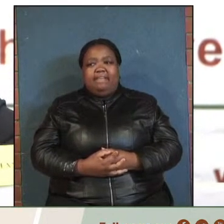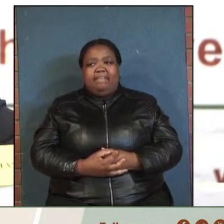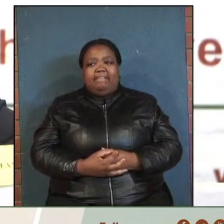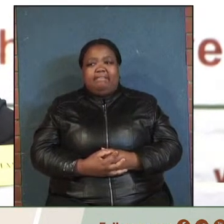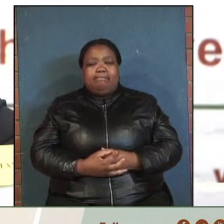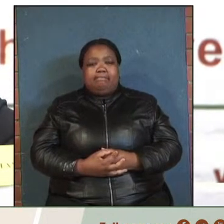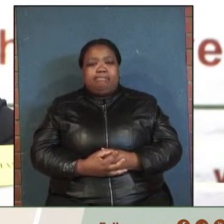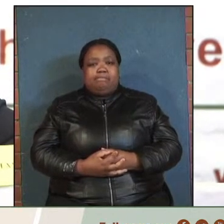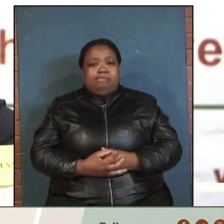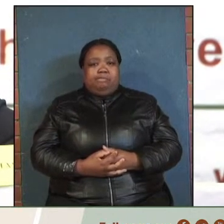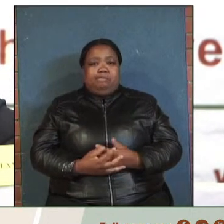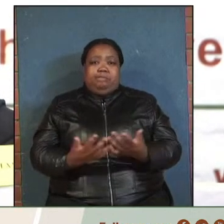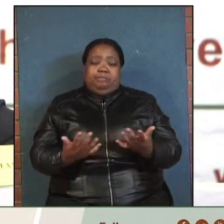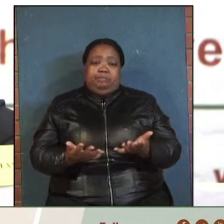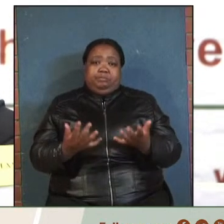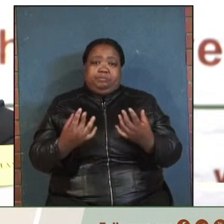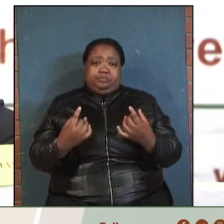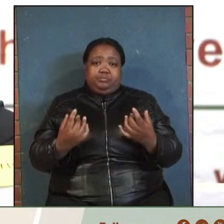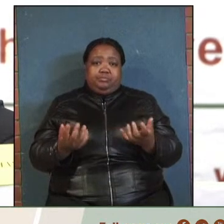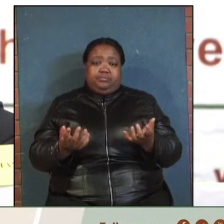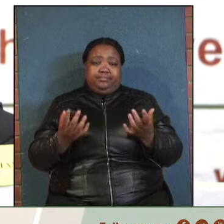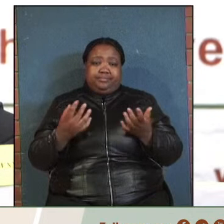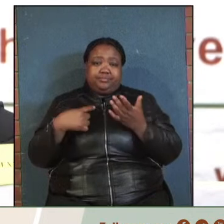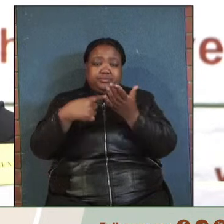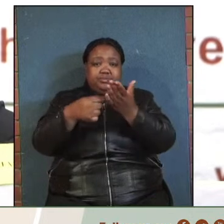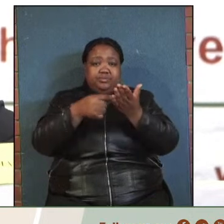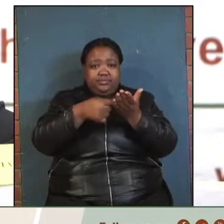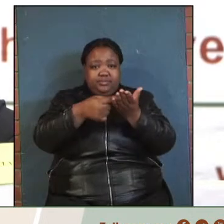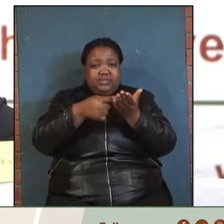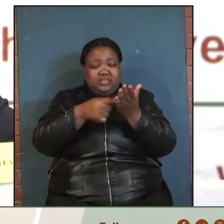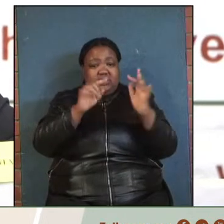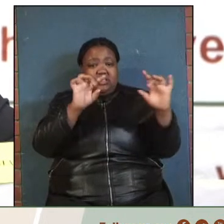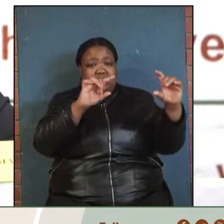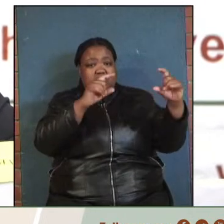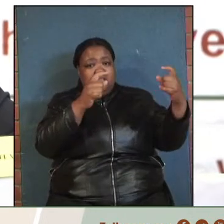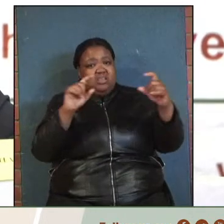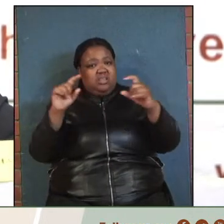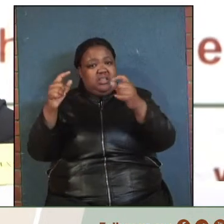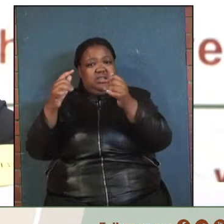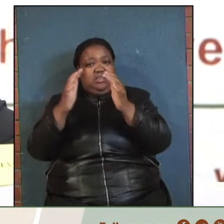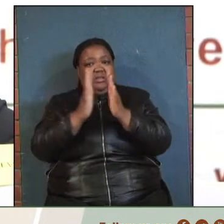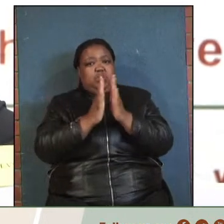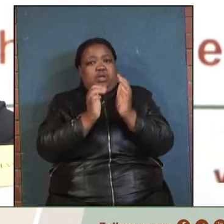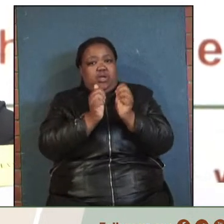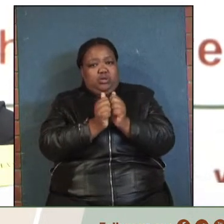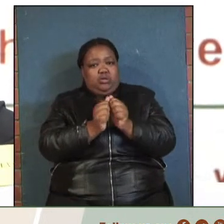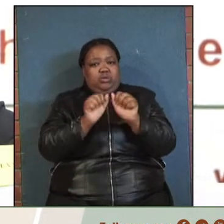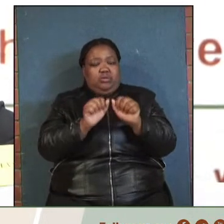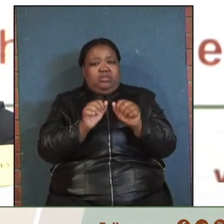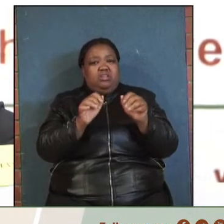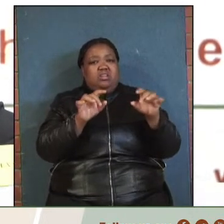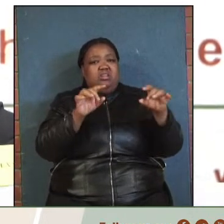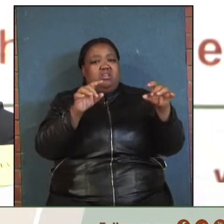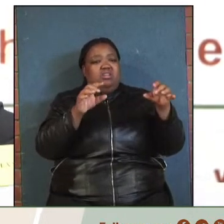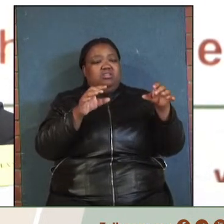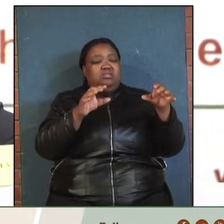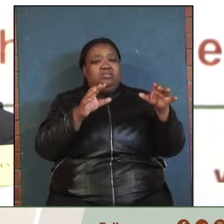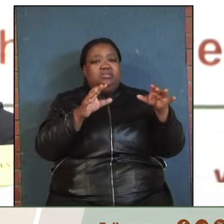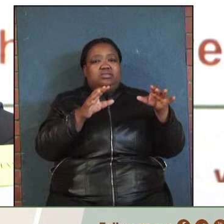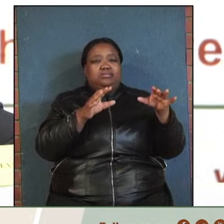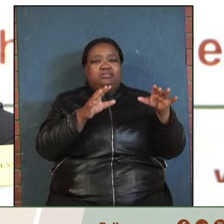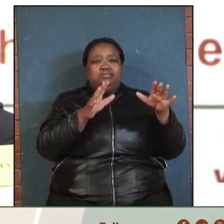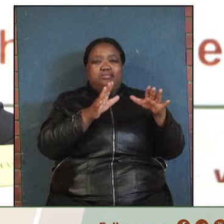I believe that during the discussions of commissions in the workshops, each commission agreed on